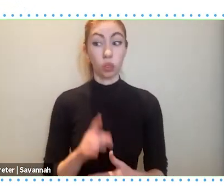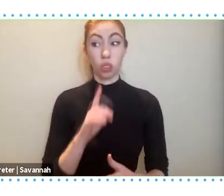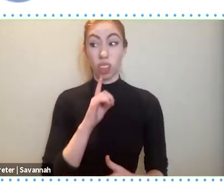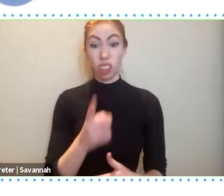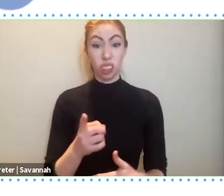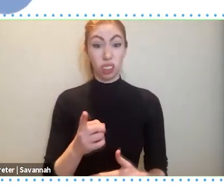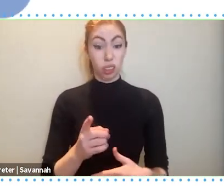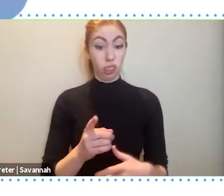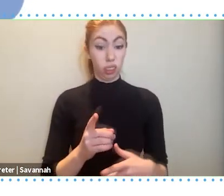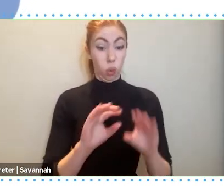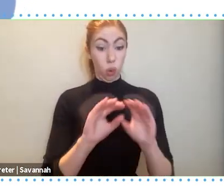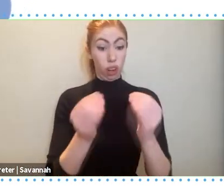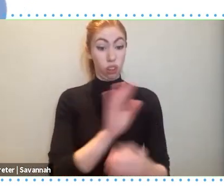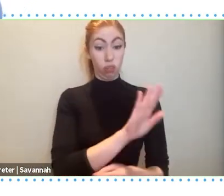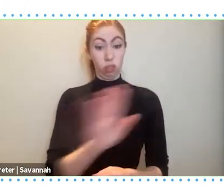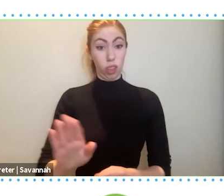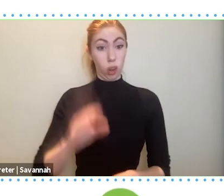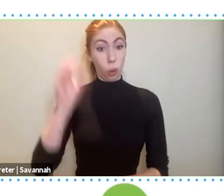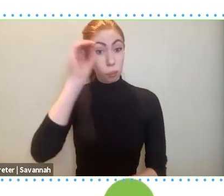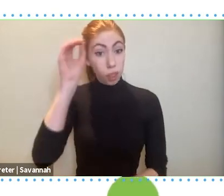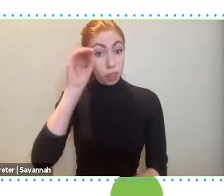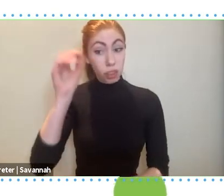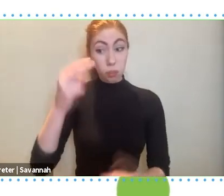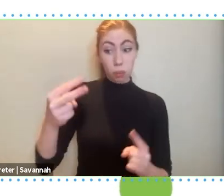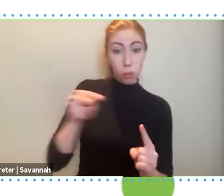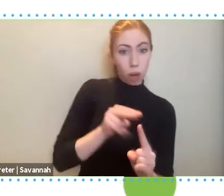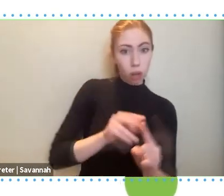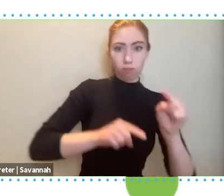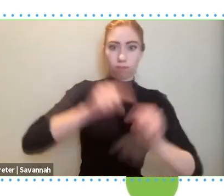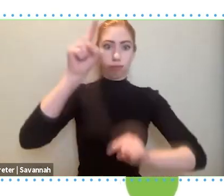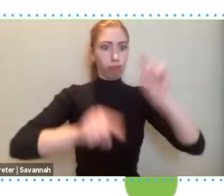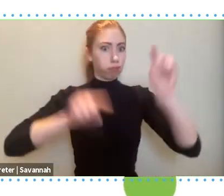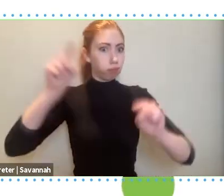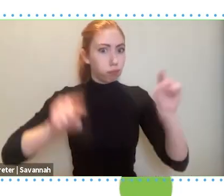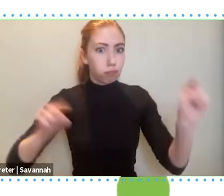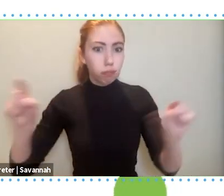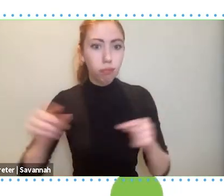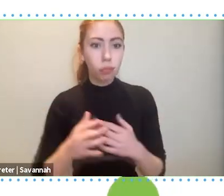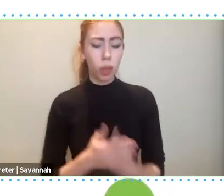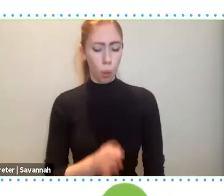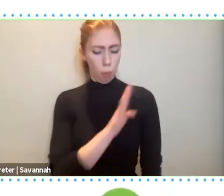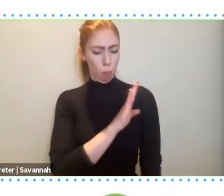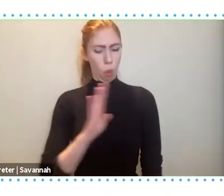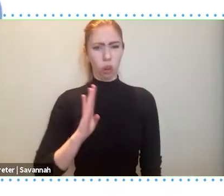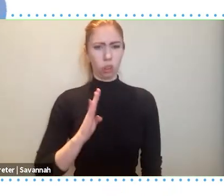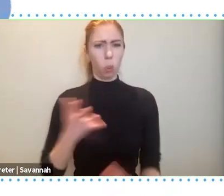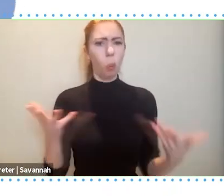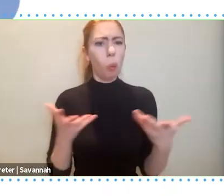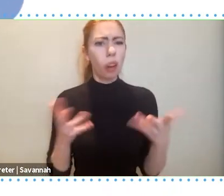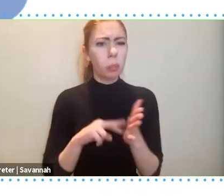about and perspectives and experiences on what the business of a board is. So we wanted